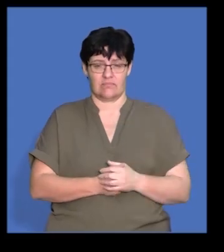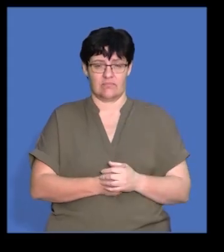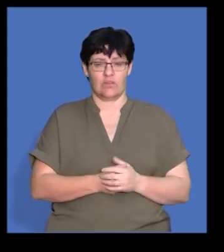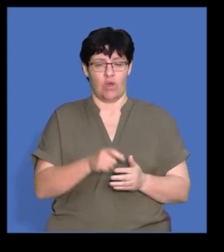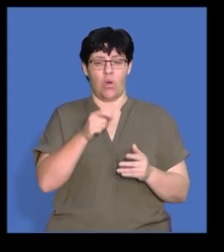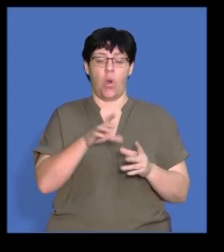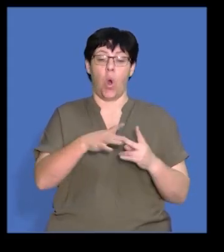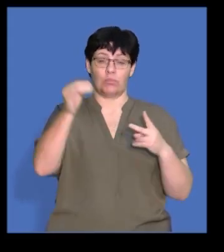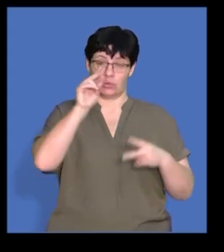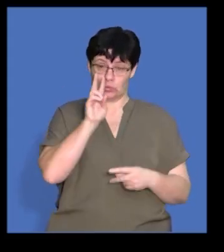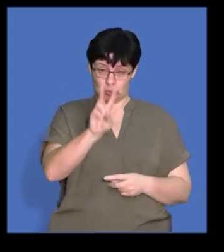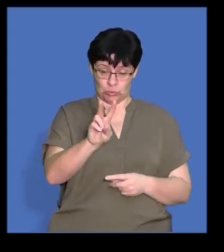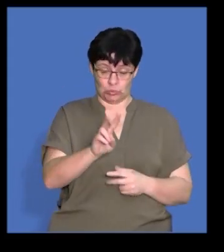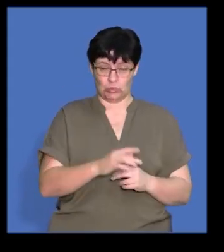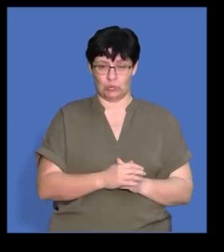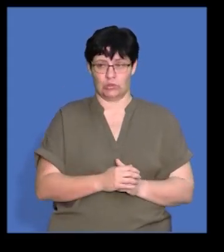Option 2.